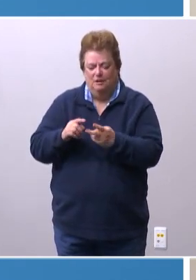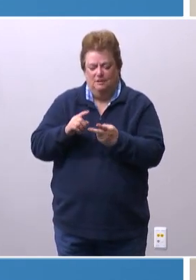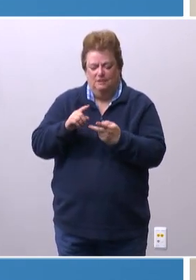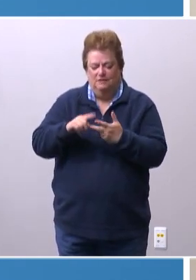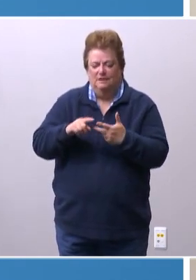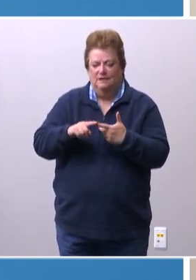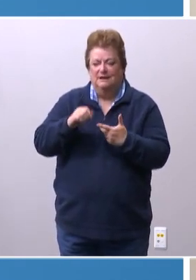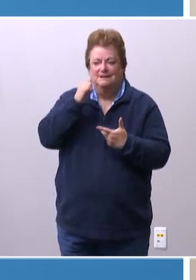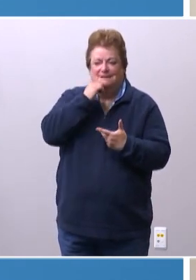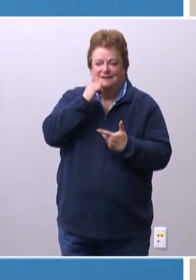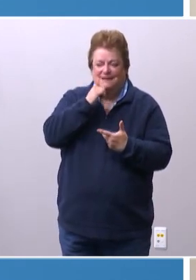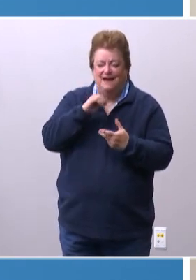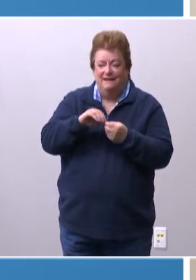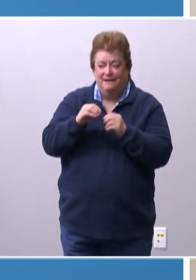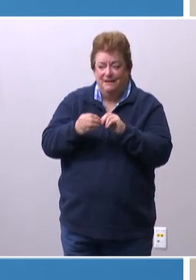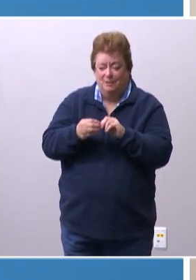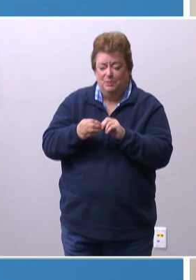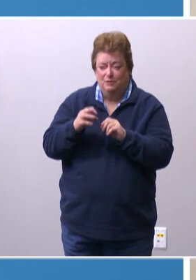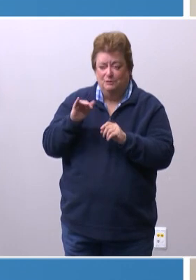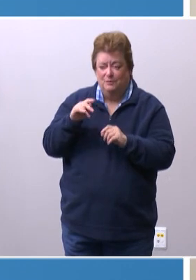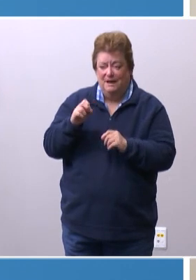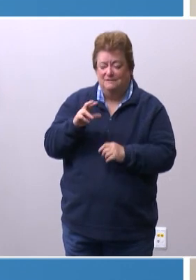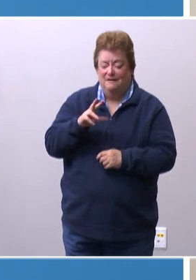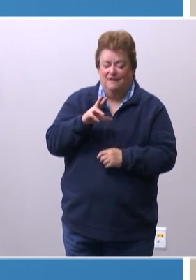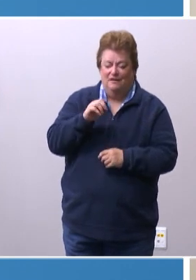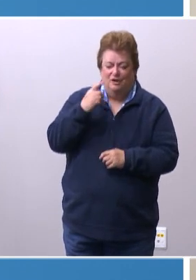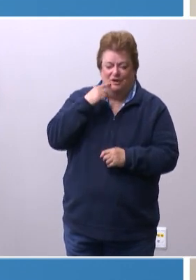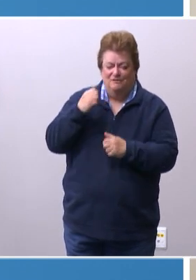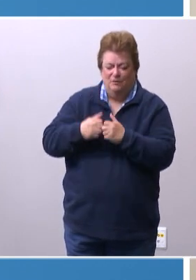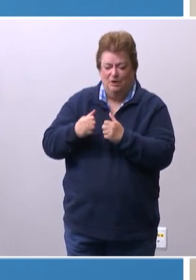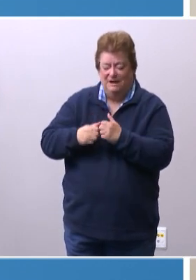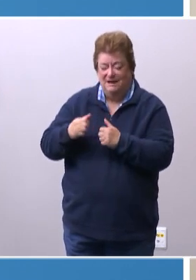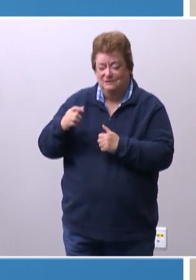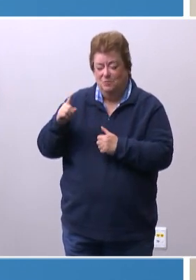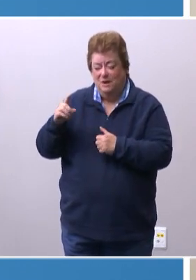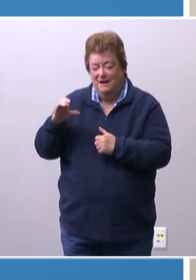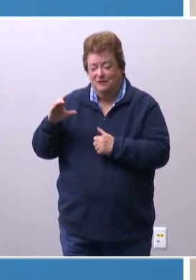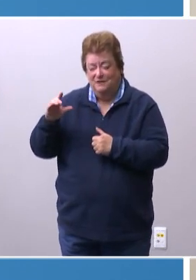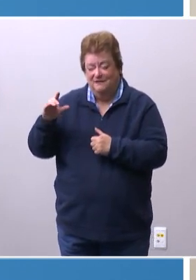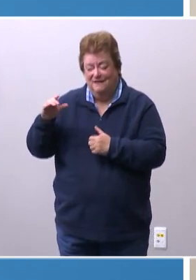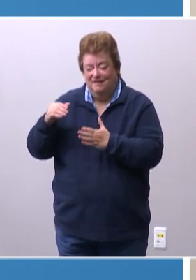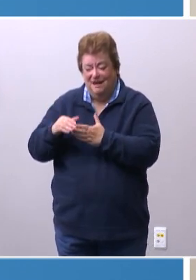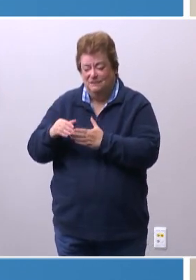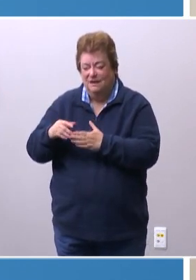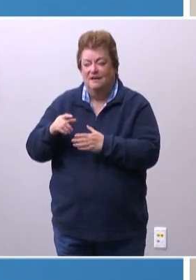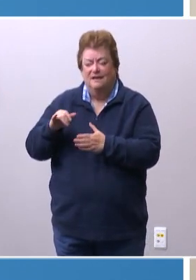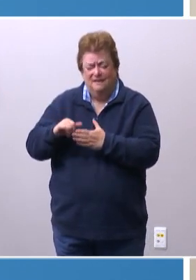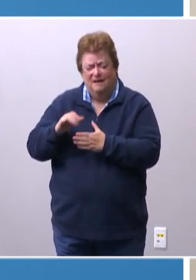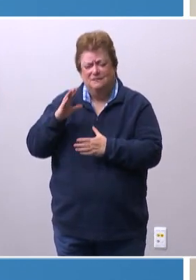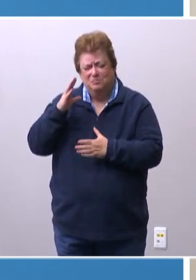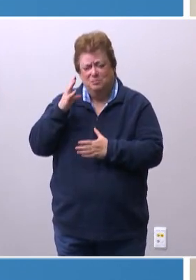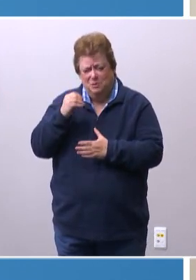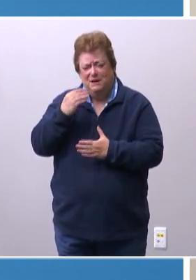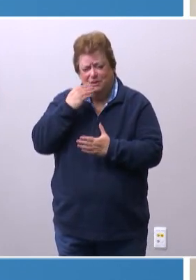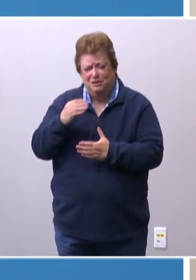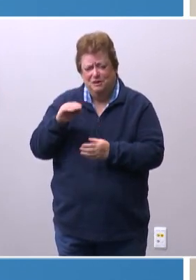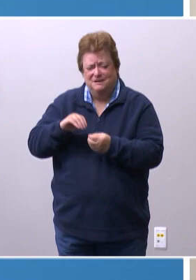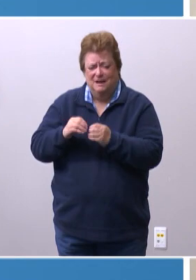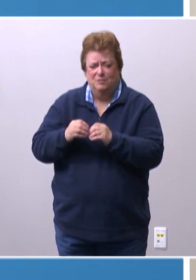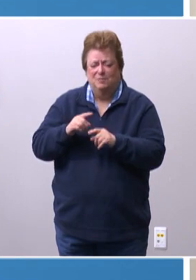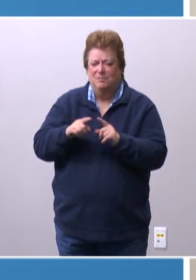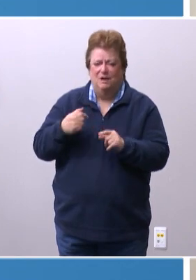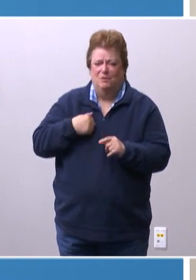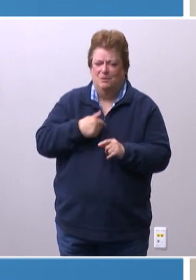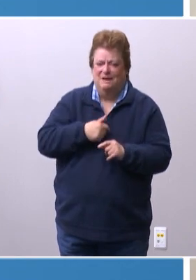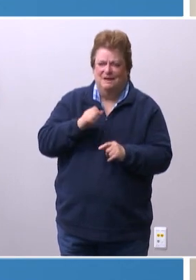rates, 30 per 100,000. Well, that's a pretty good number, but it's not anywhere close to where we need to be. It's nowhere close